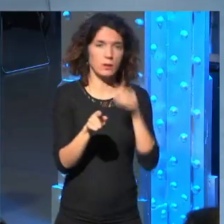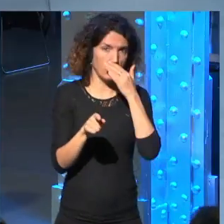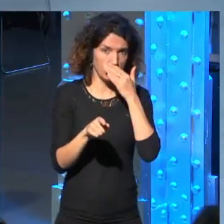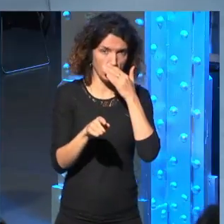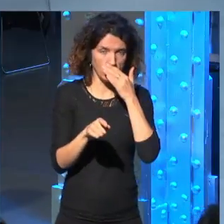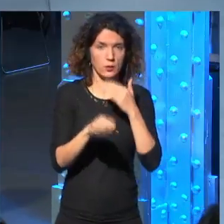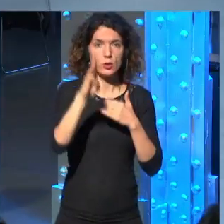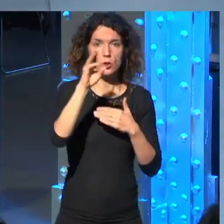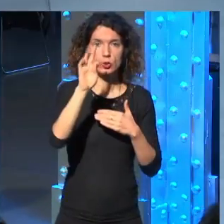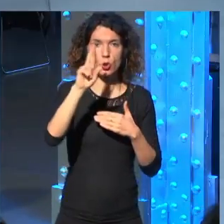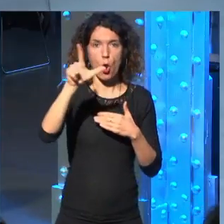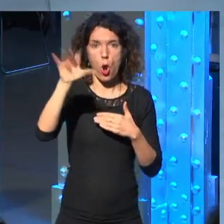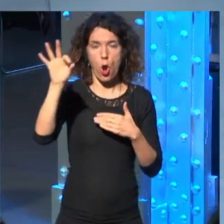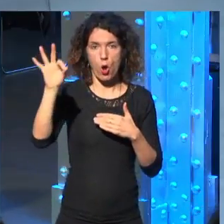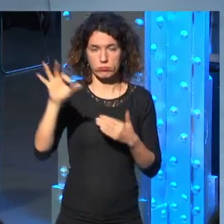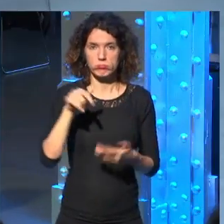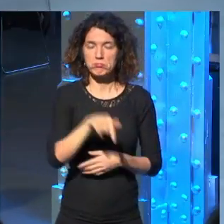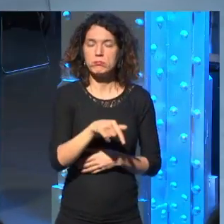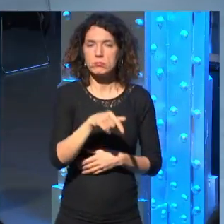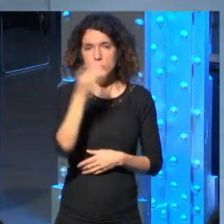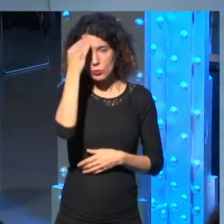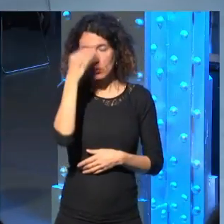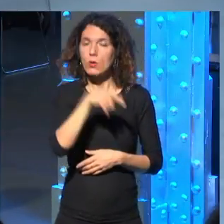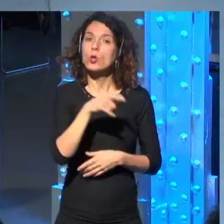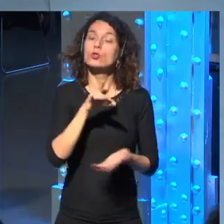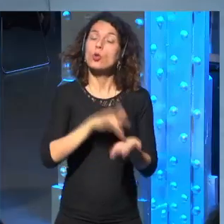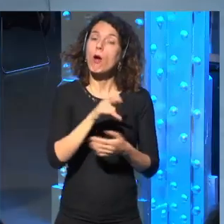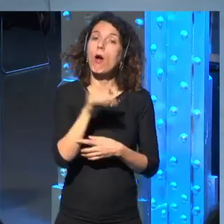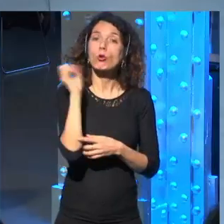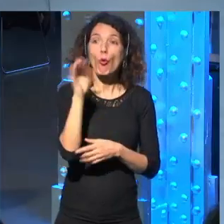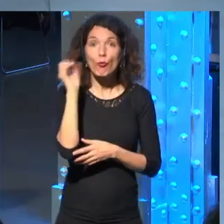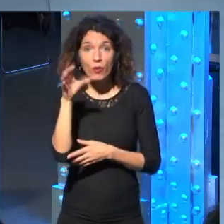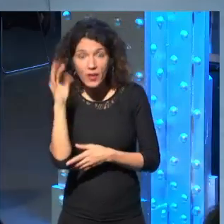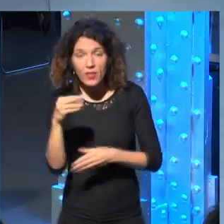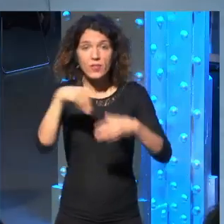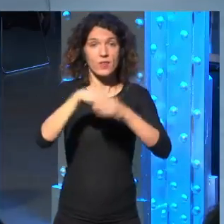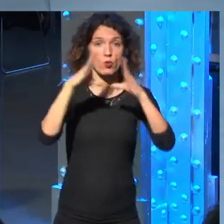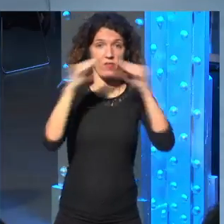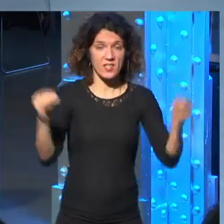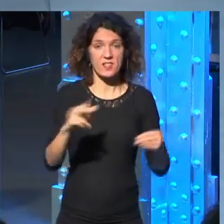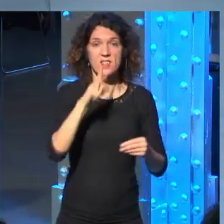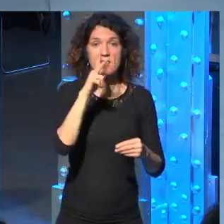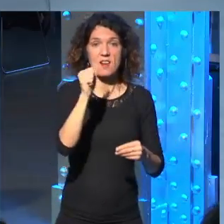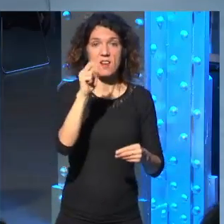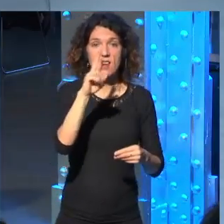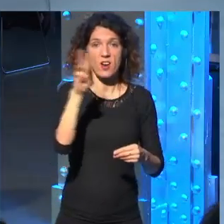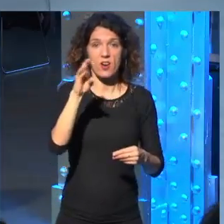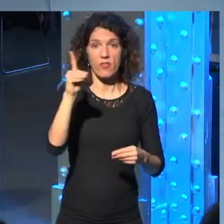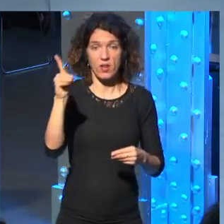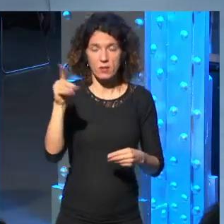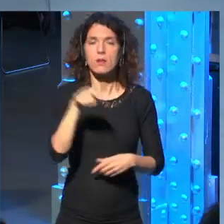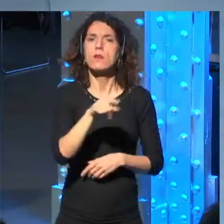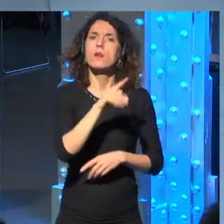So, and coincidentally, when I was delivering those lectures at Harvard University, I asked the Russian